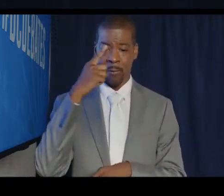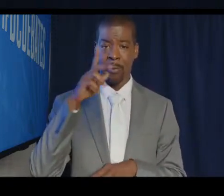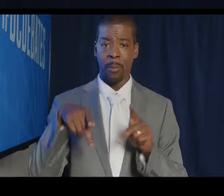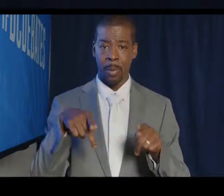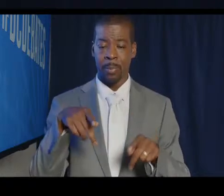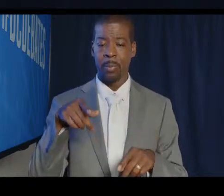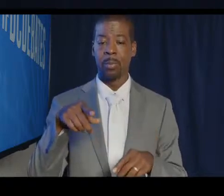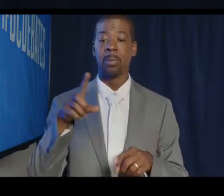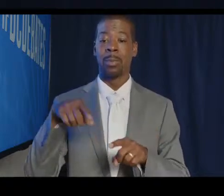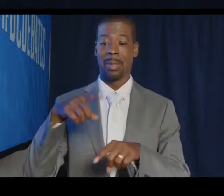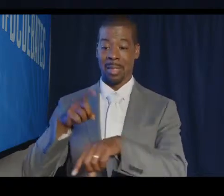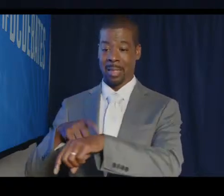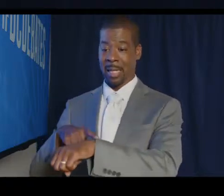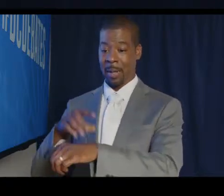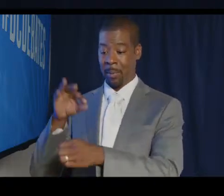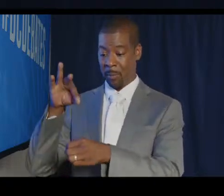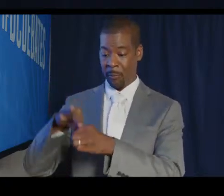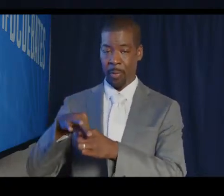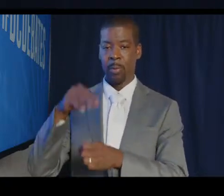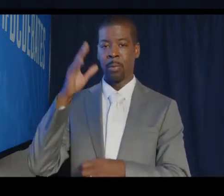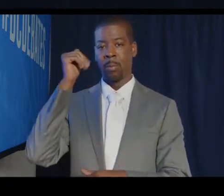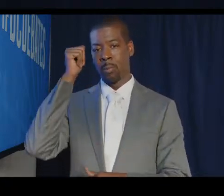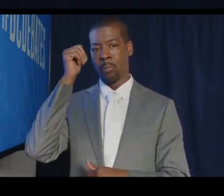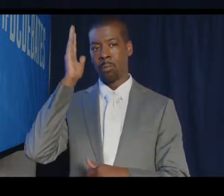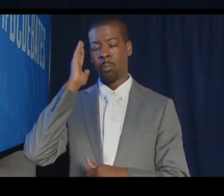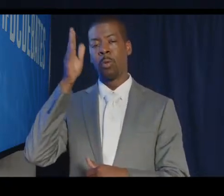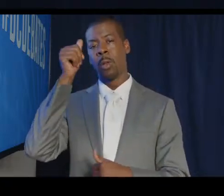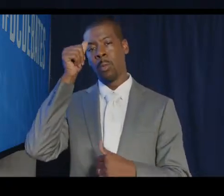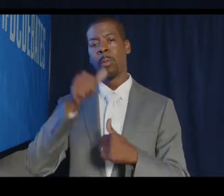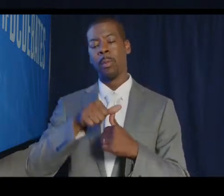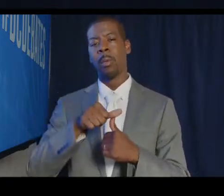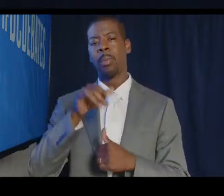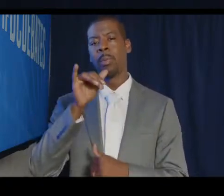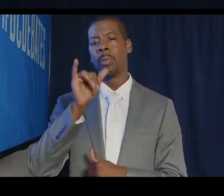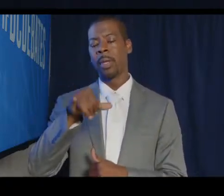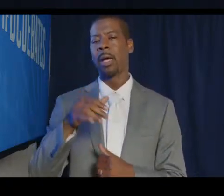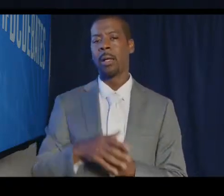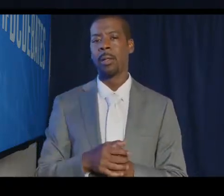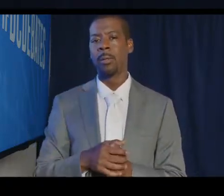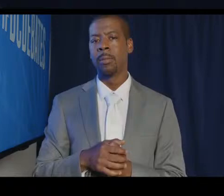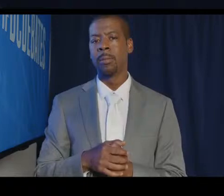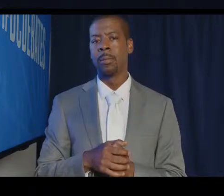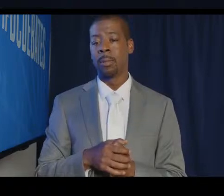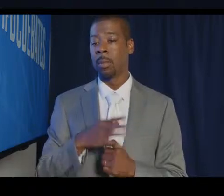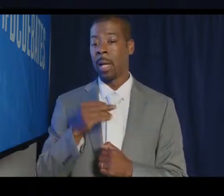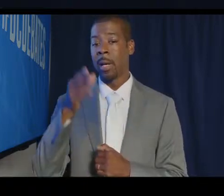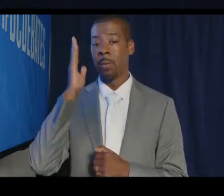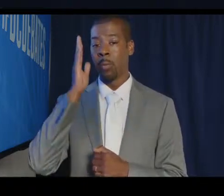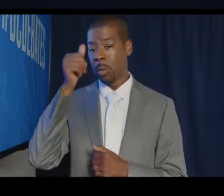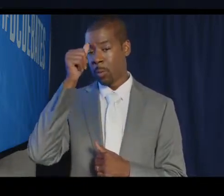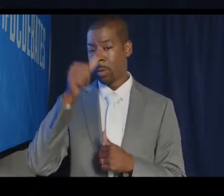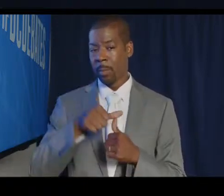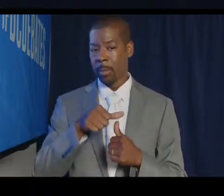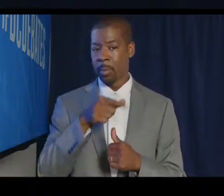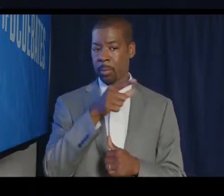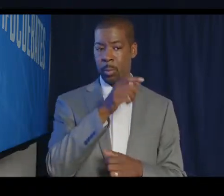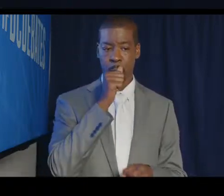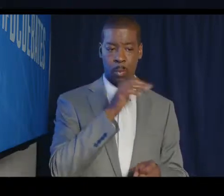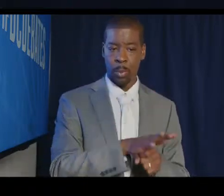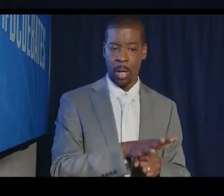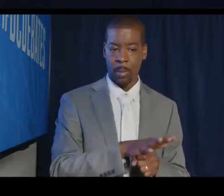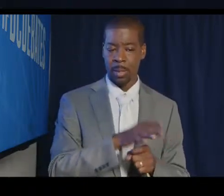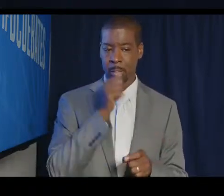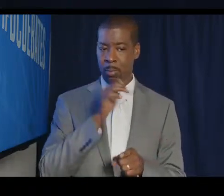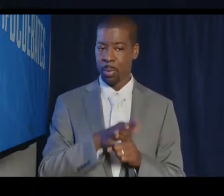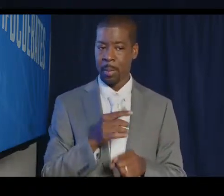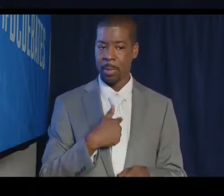that, right? But they also will remember when you didn't do that. And so that's part of the problem, is that we have people constantly jockeying for positions in power